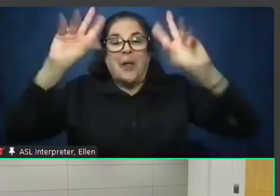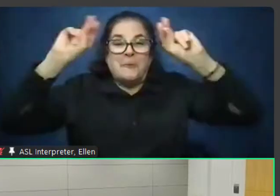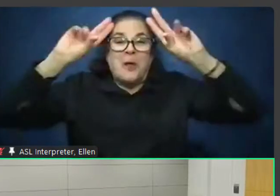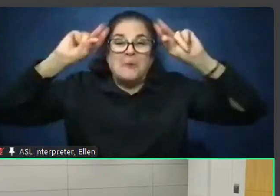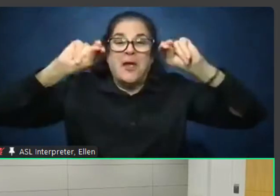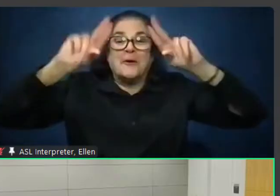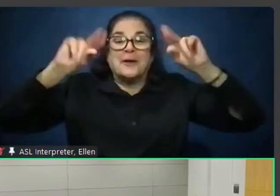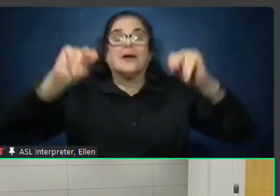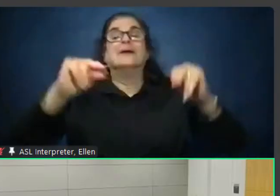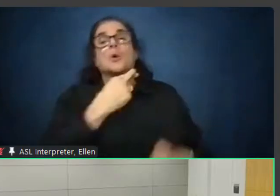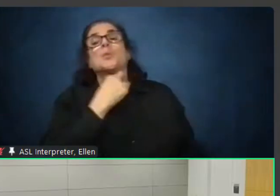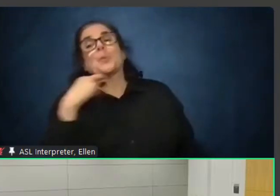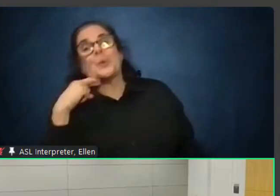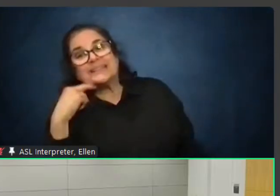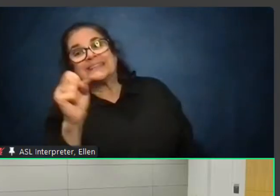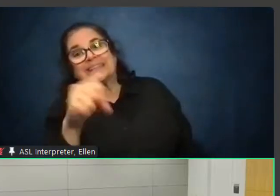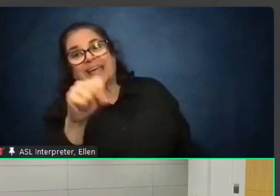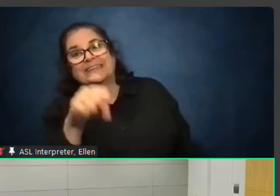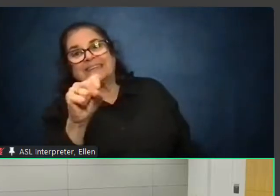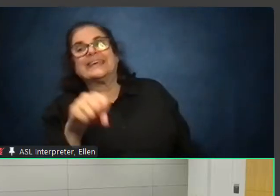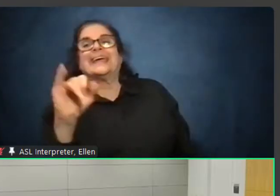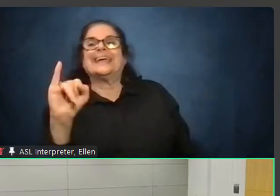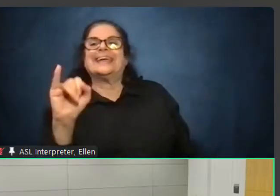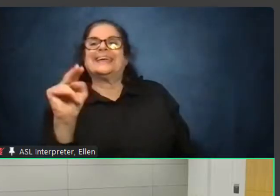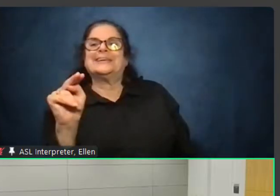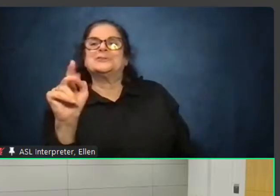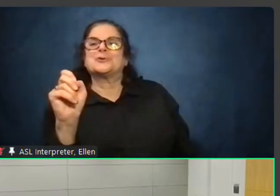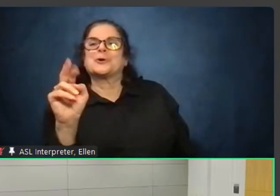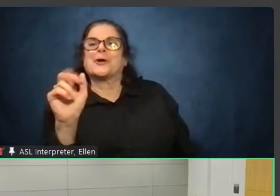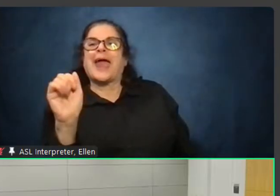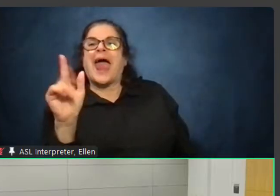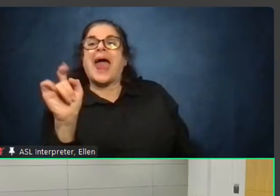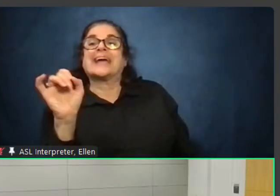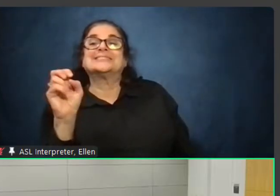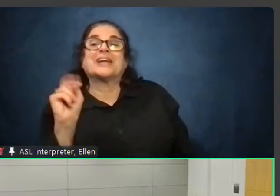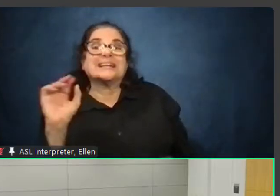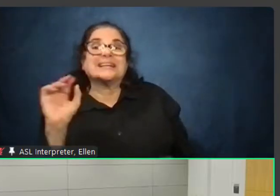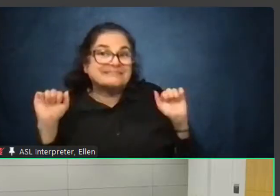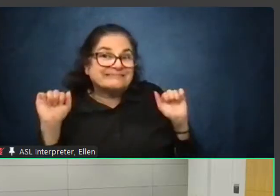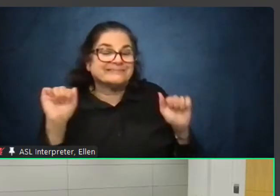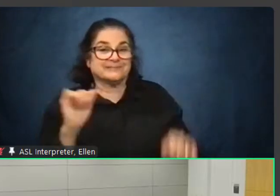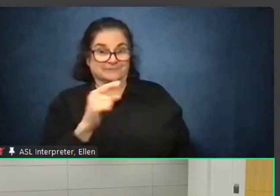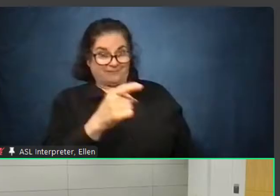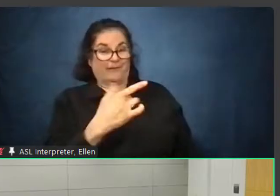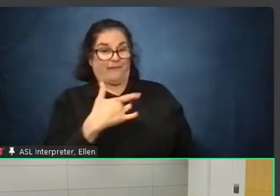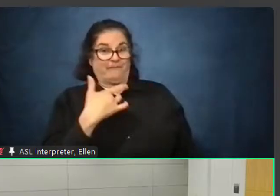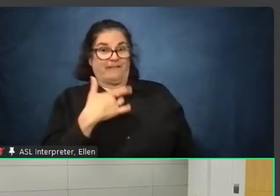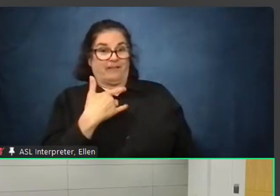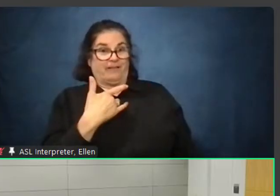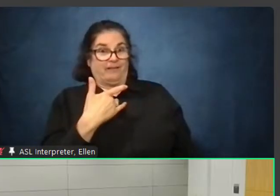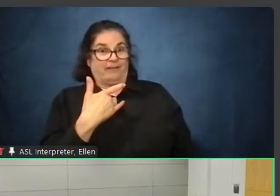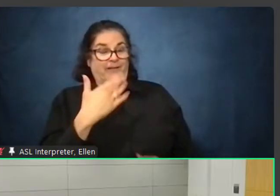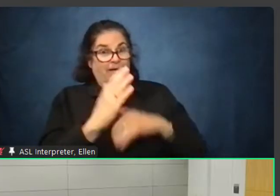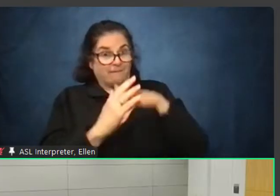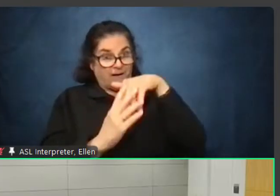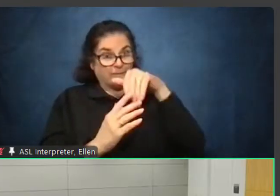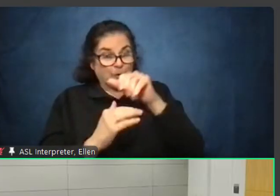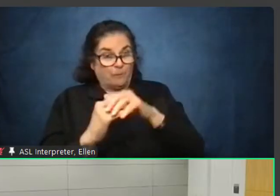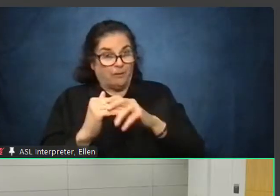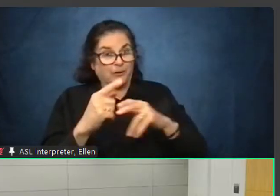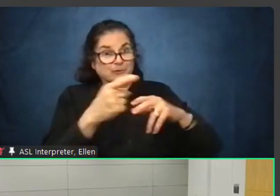that's the risk, right? Is like an interaction. Yes. That is the risk. Would you feel comfortable deploying from a ramp directly into a bike